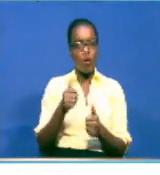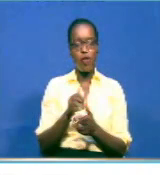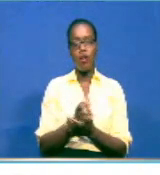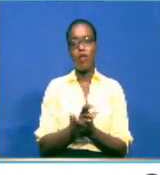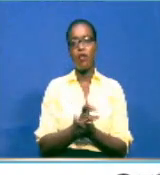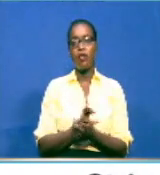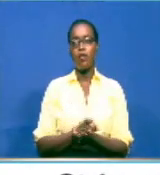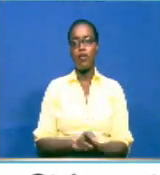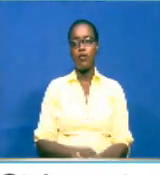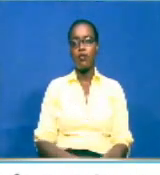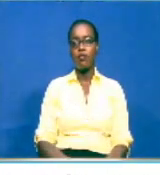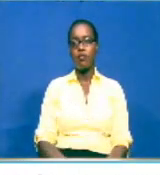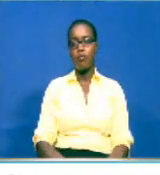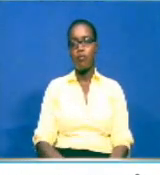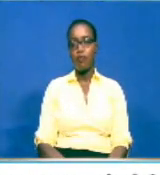off.